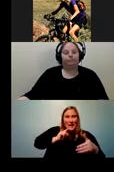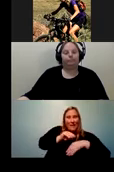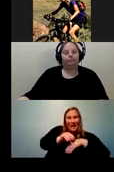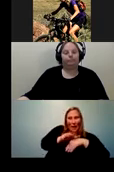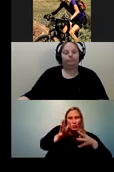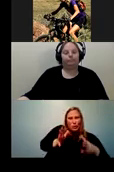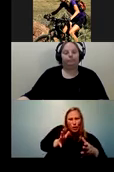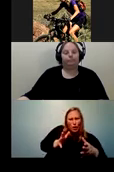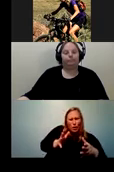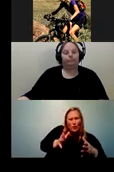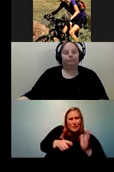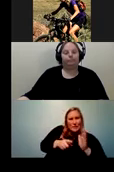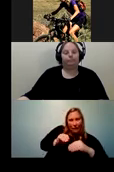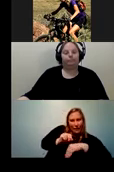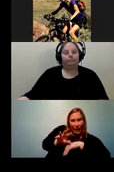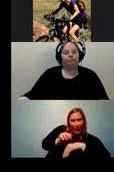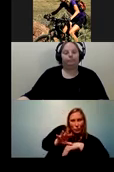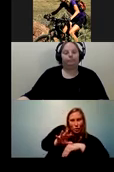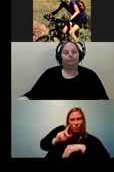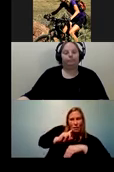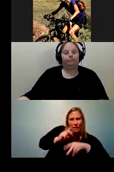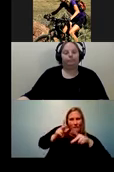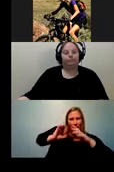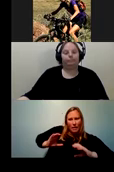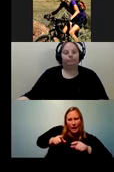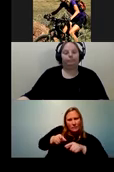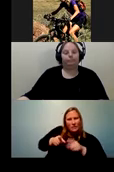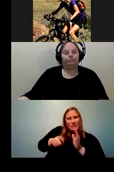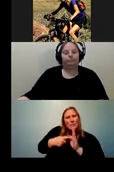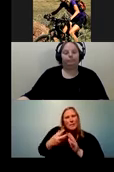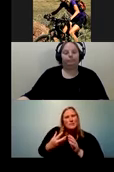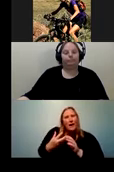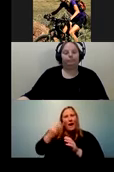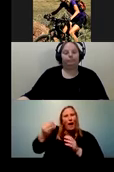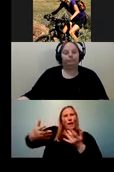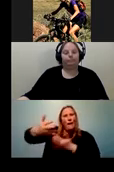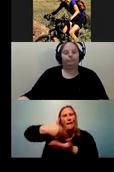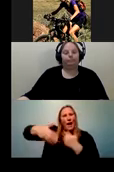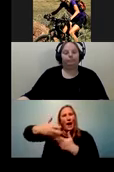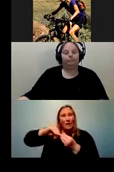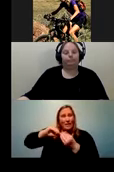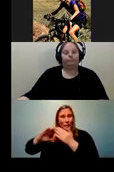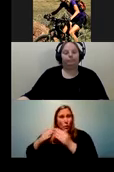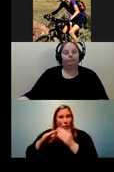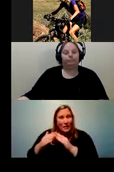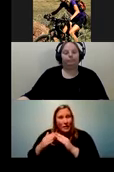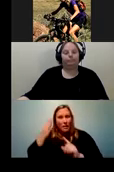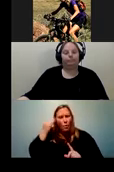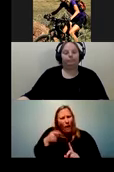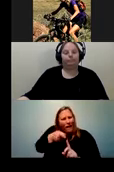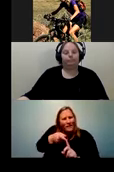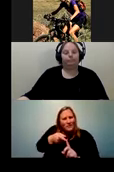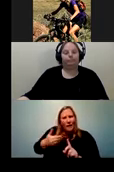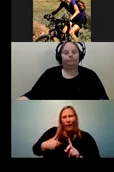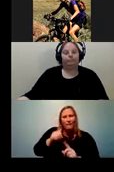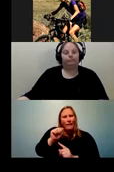with other people who are deaf in as if they used ASL in particular, because they wanted to